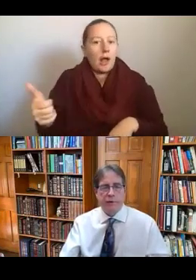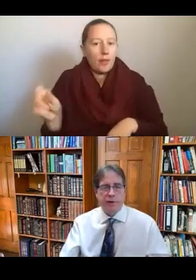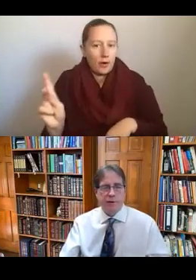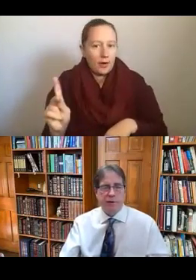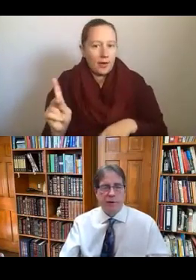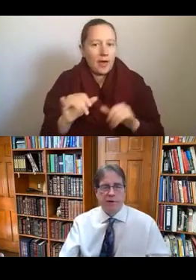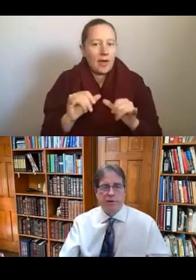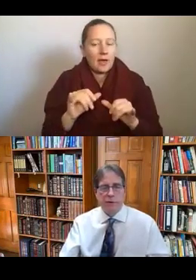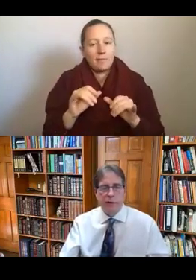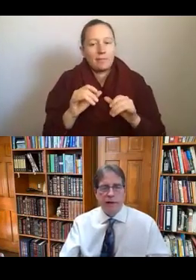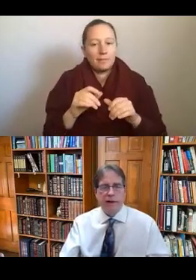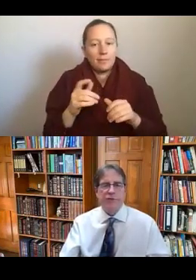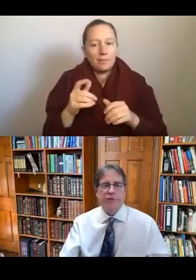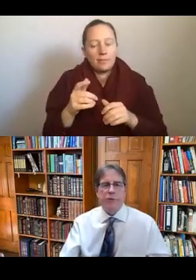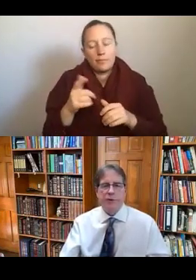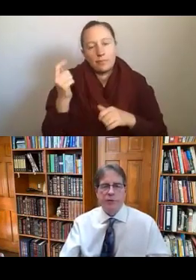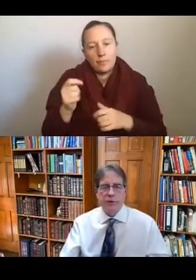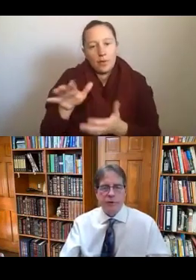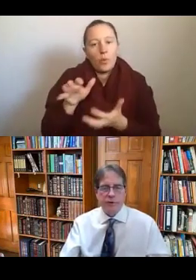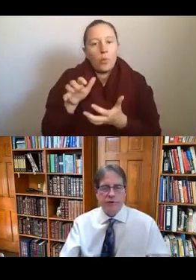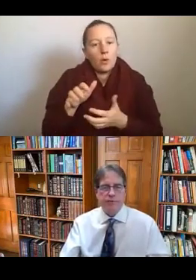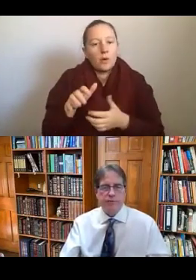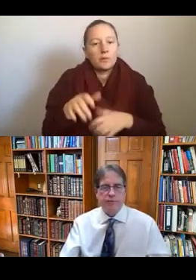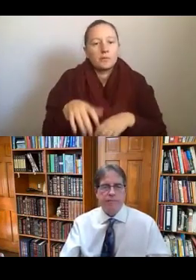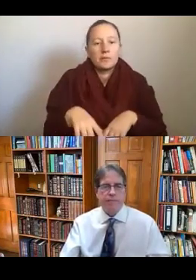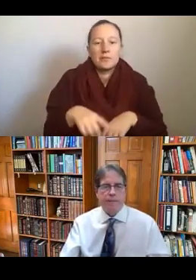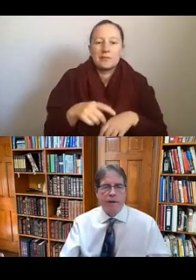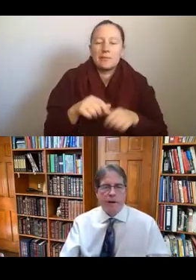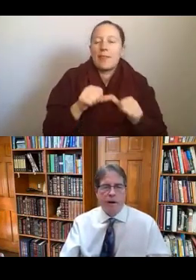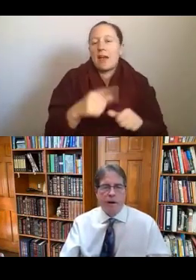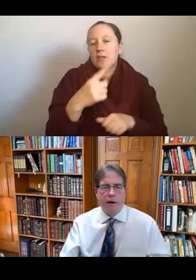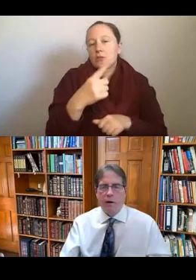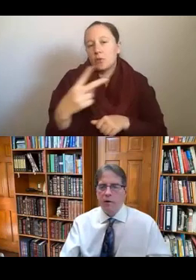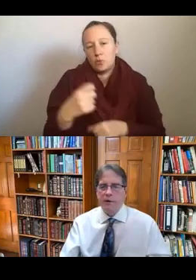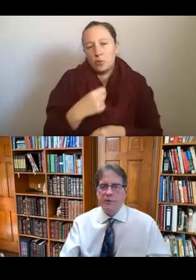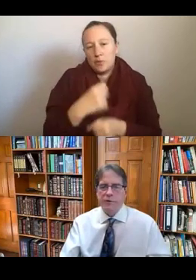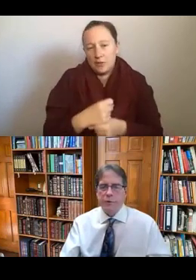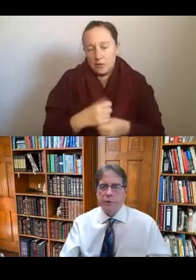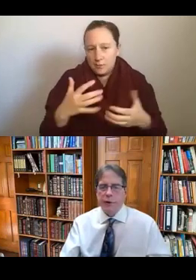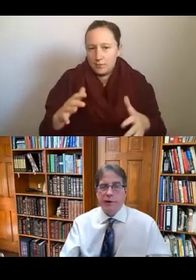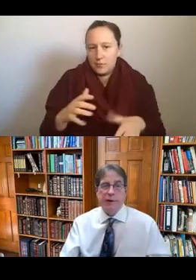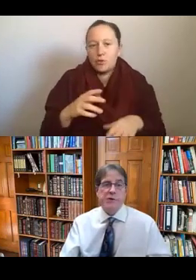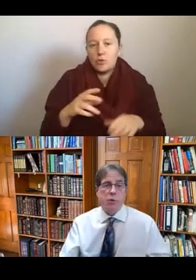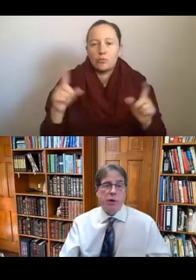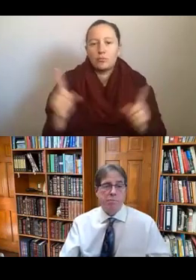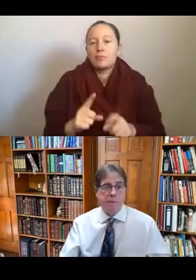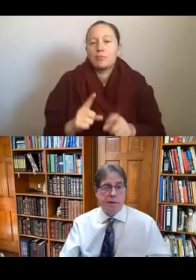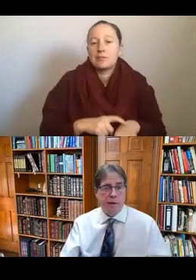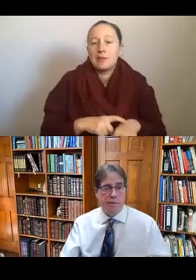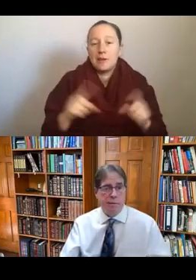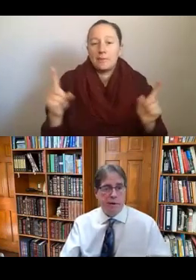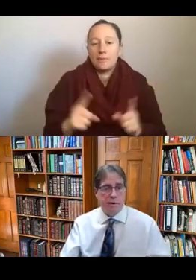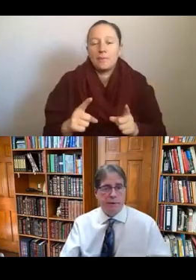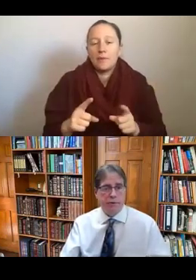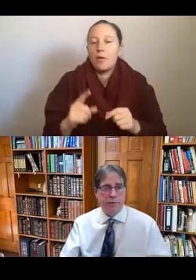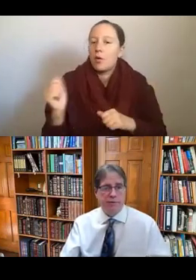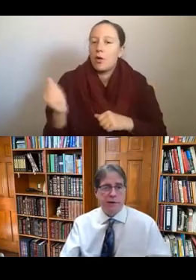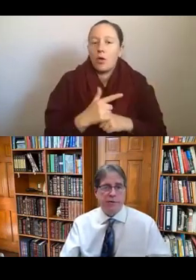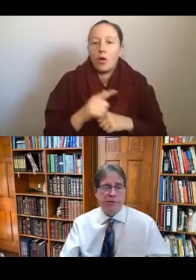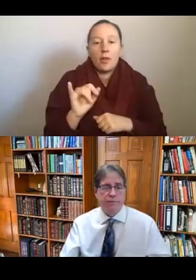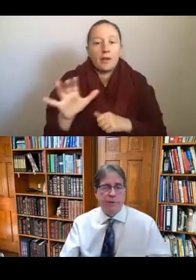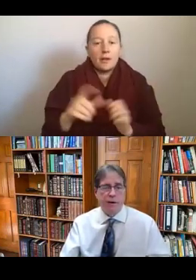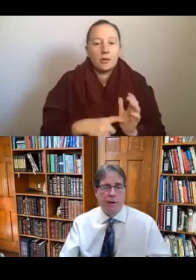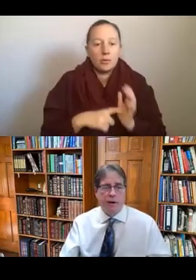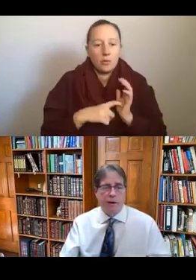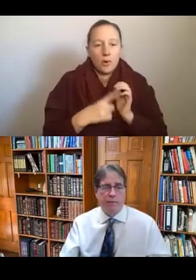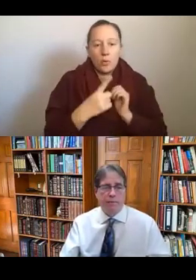shorter in duration. So it only lasts 1 to 2 years. All of the institutes require at least 1 minimum on the mentored